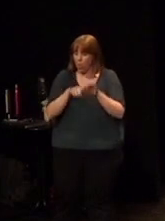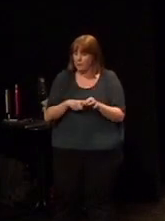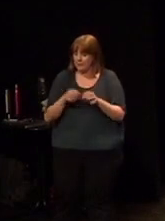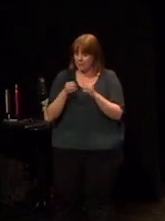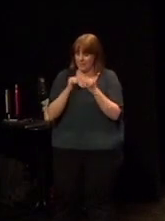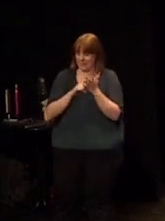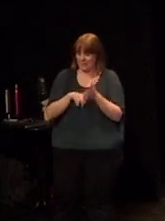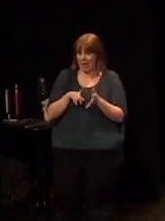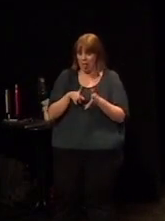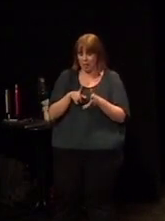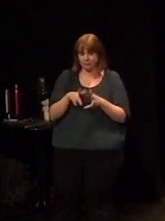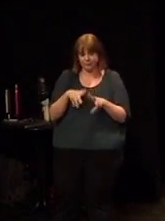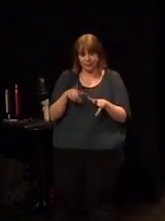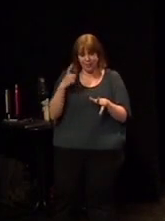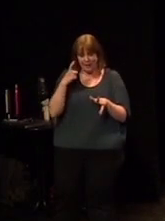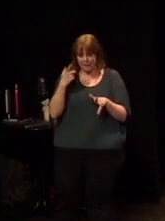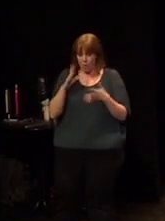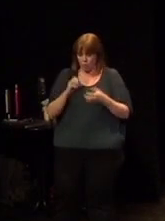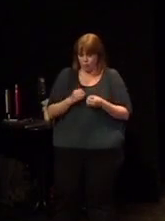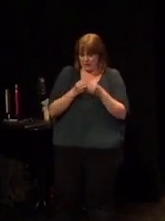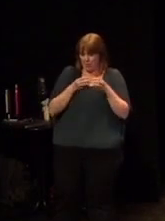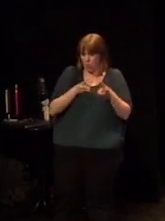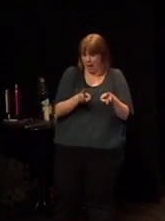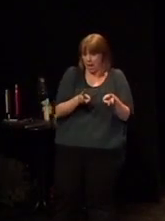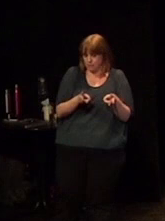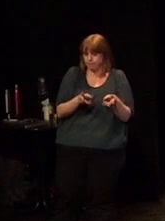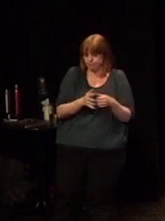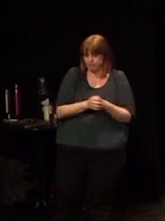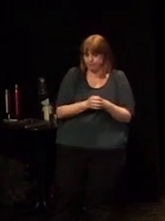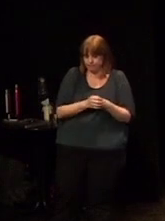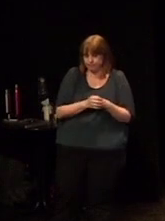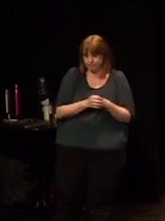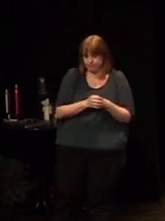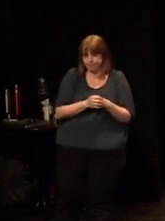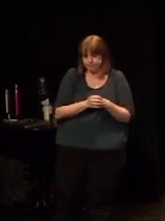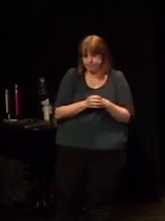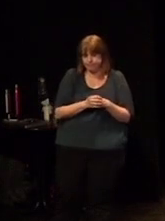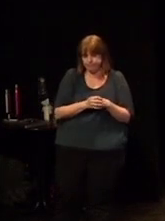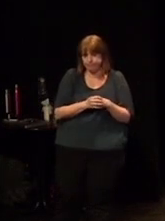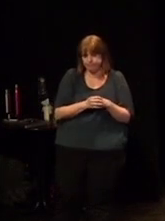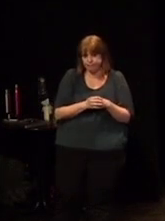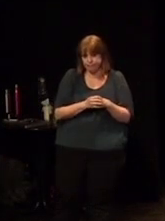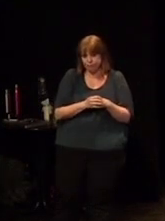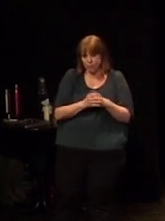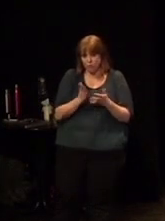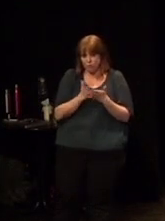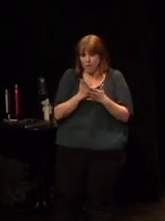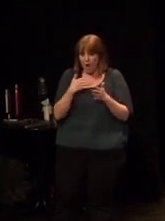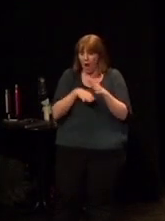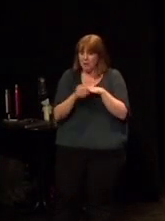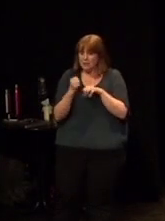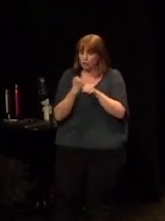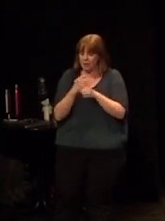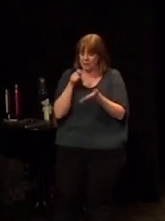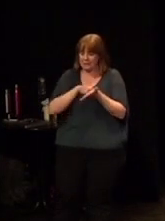and actually thinking of it in creative terms. There's an undergraduate dissertation